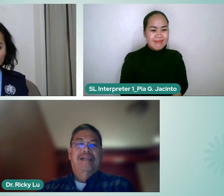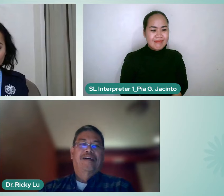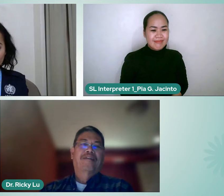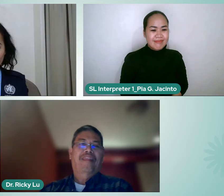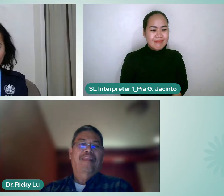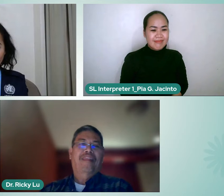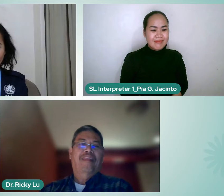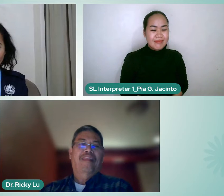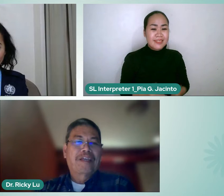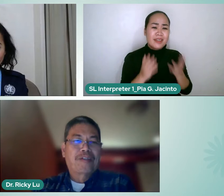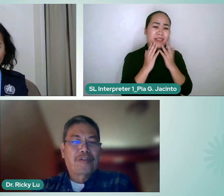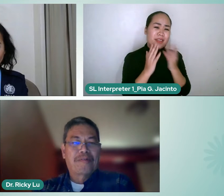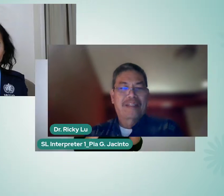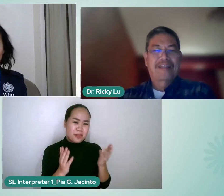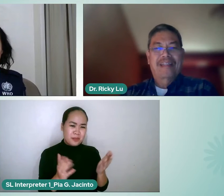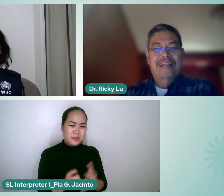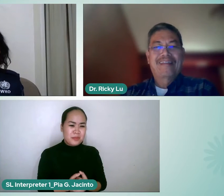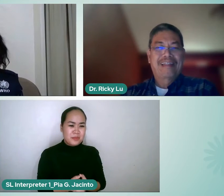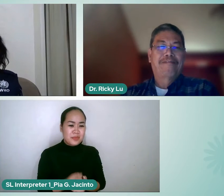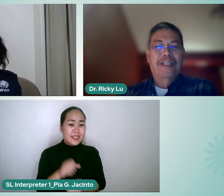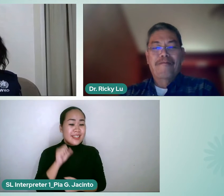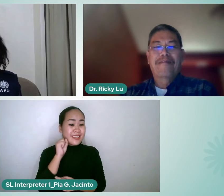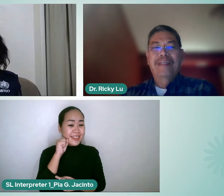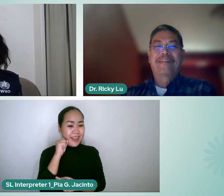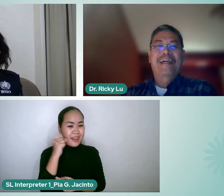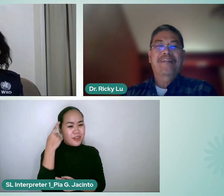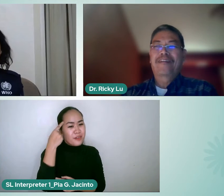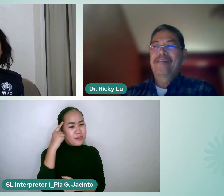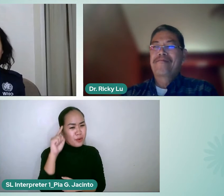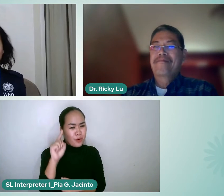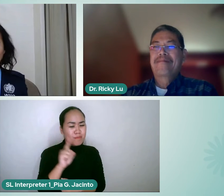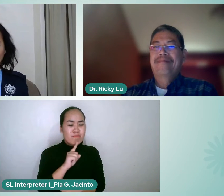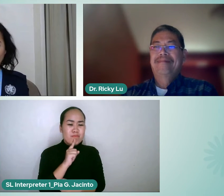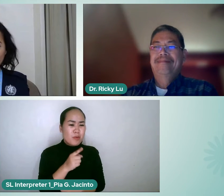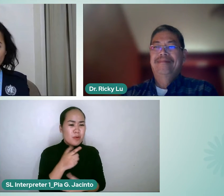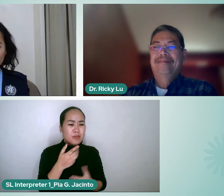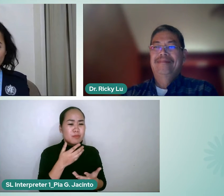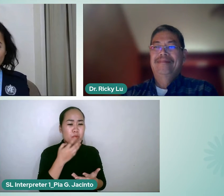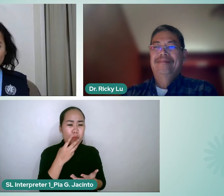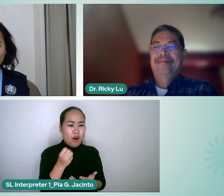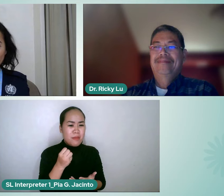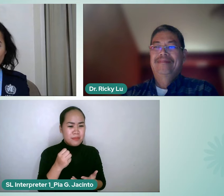Oh, thank you so much, Stella, for that warm introduction.